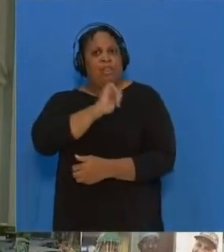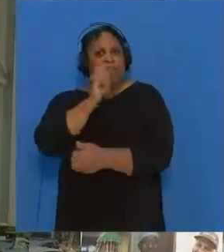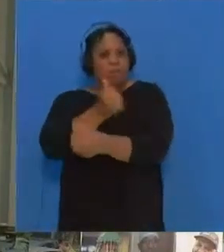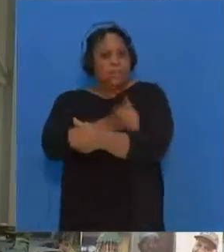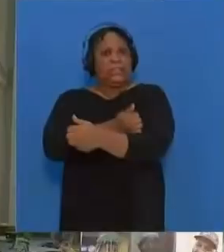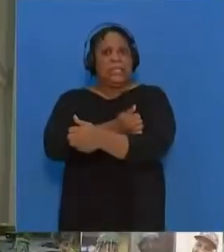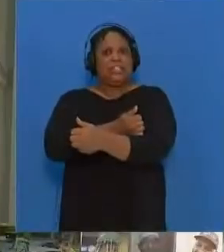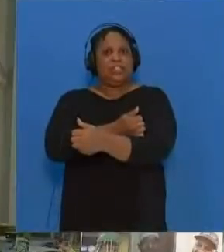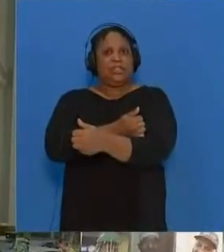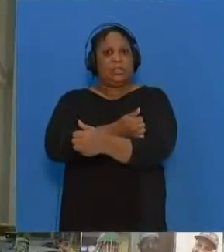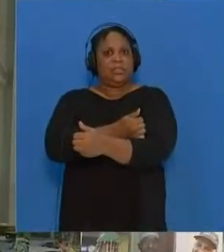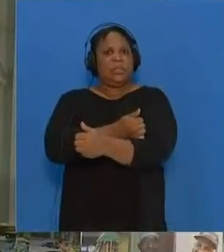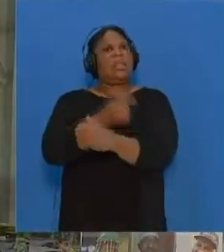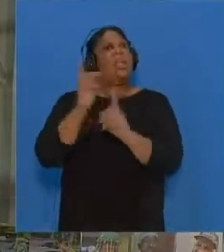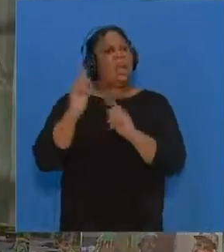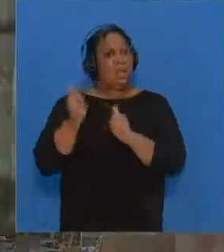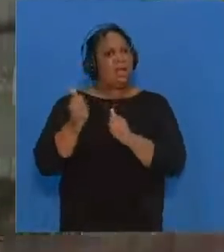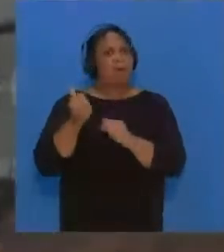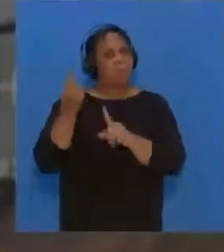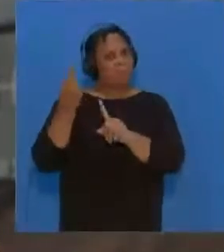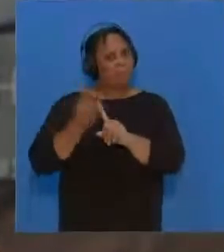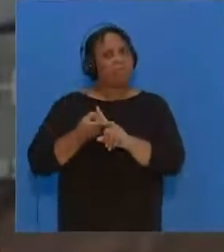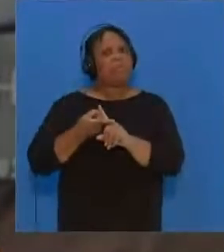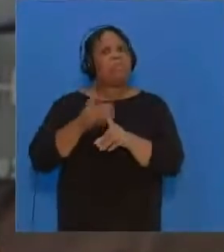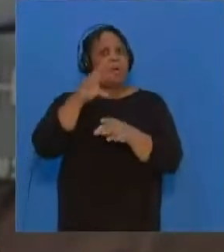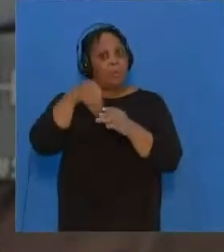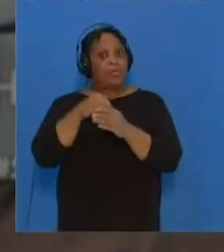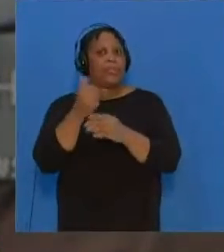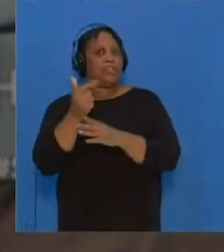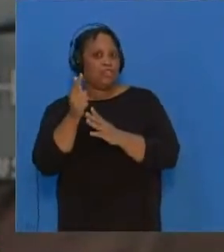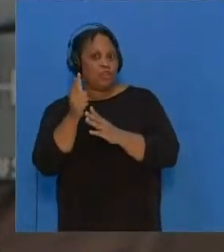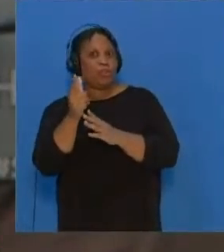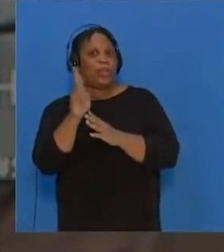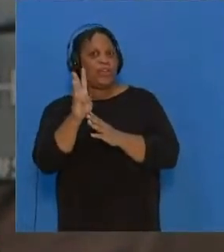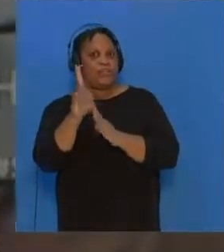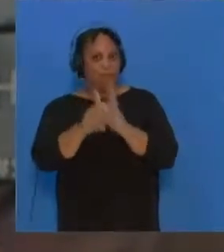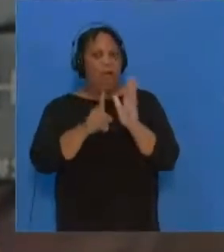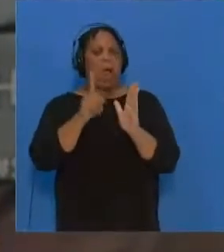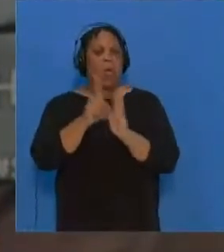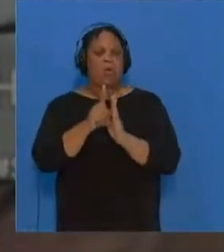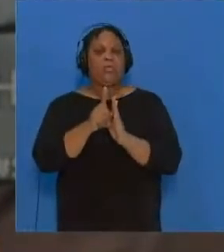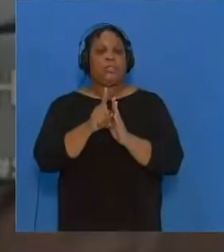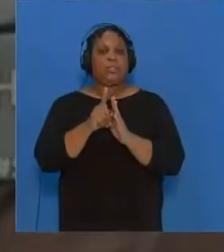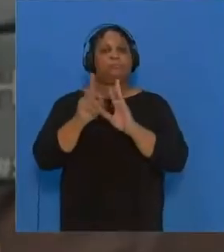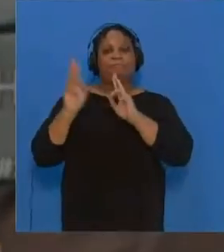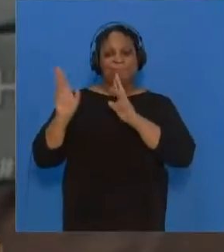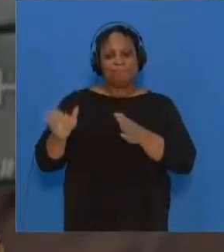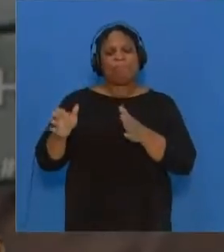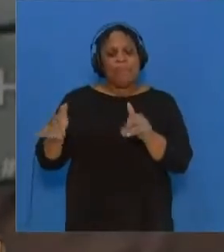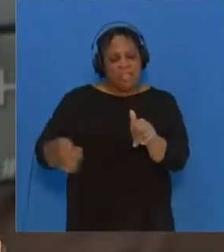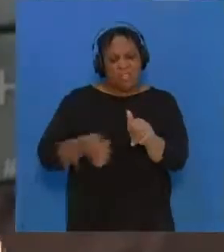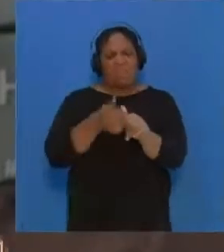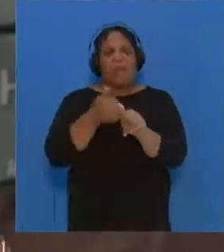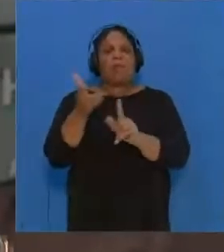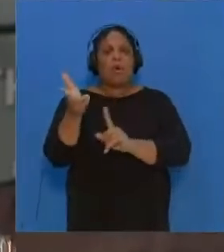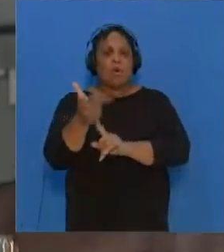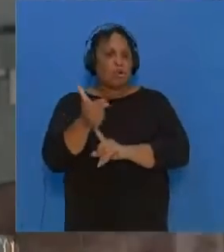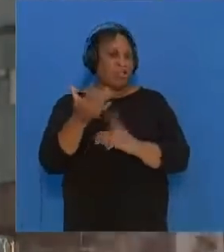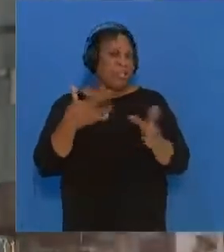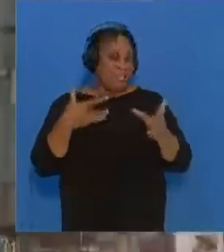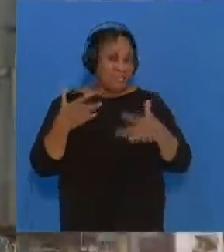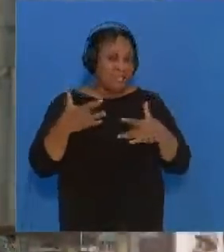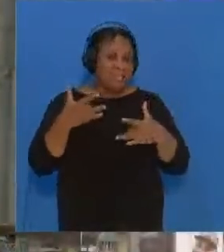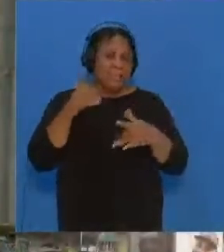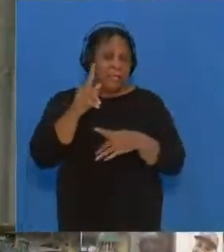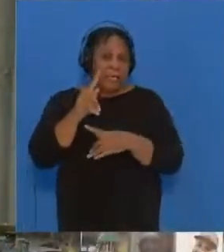would be pretty much automatic, but certainly within 24 hours. Just follow up to the hotel. Are there any considerations of